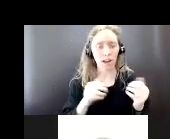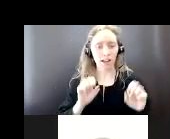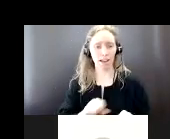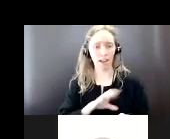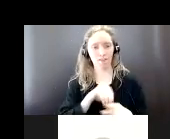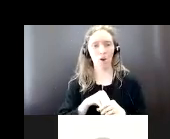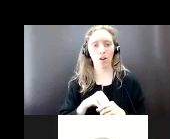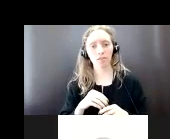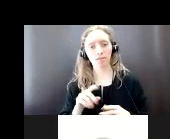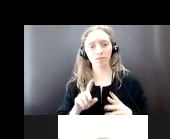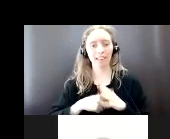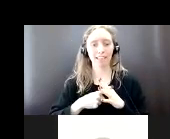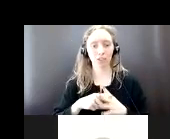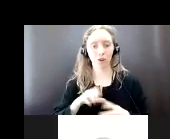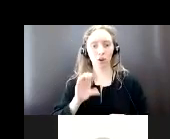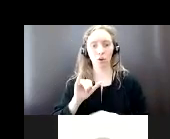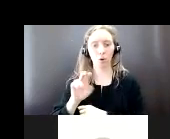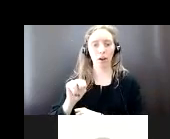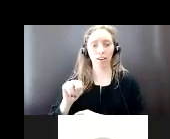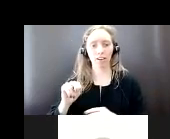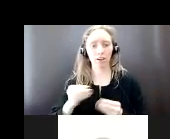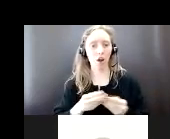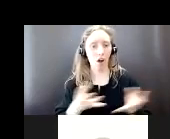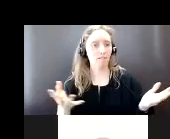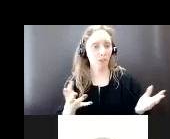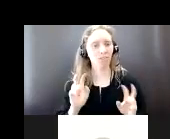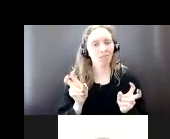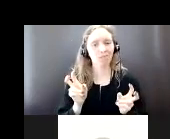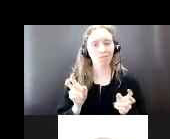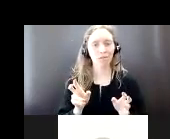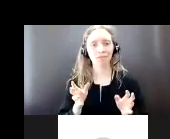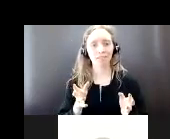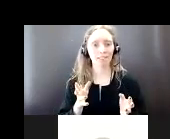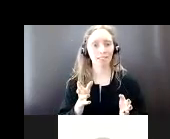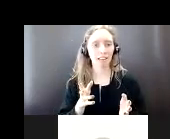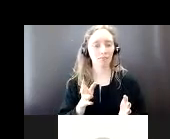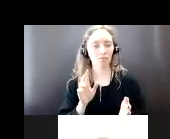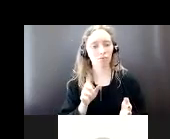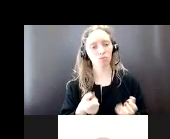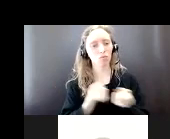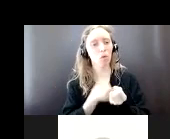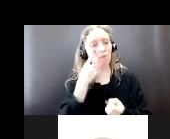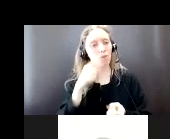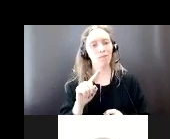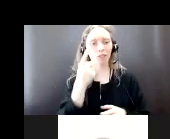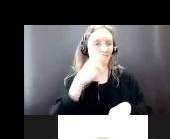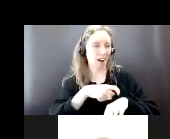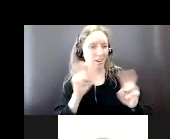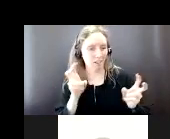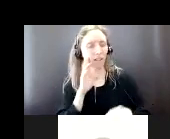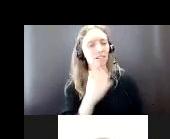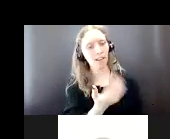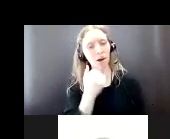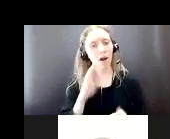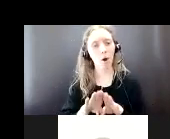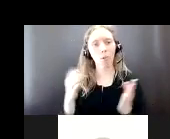right? Initial product offering. And then they tell you, open an account, put some money in the account,